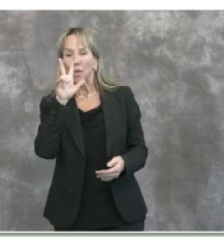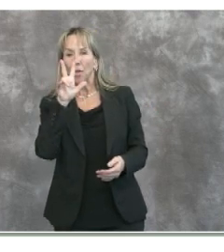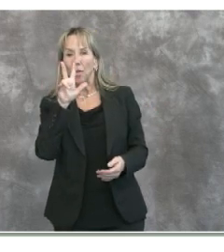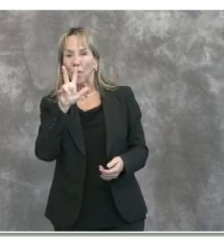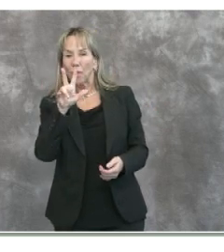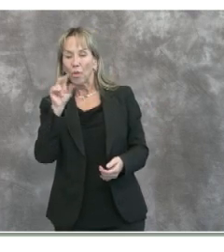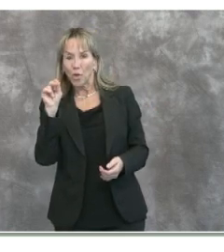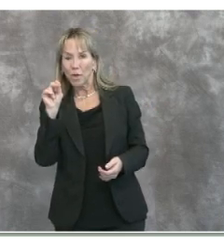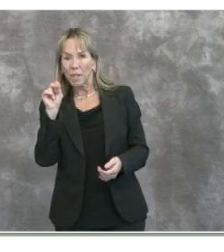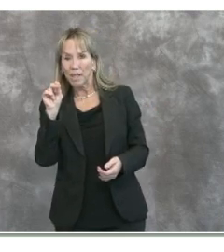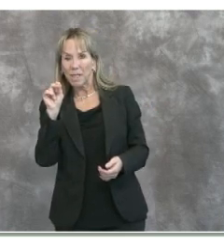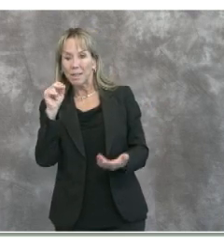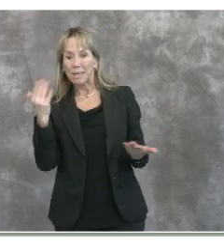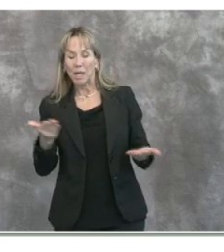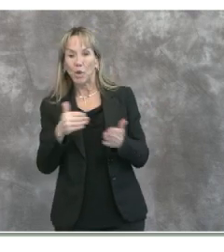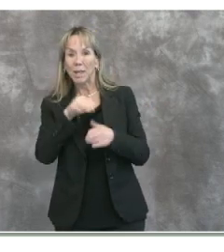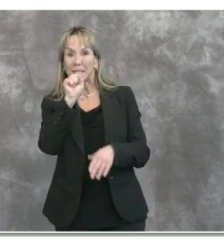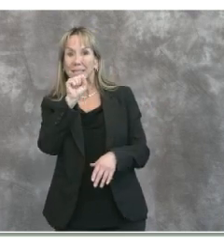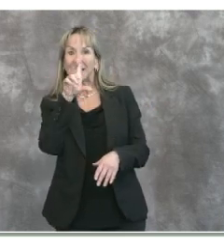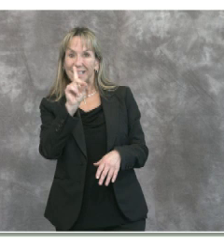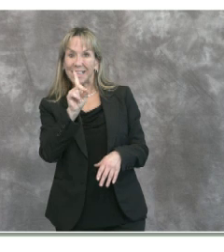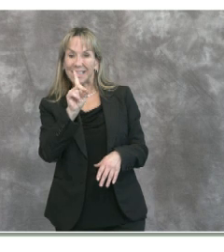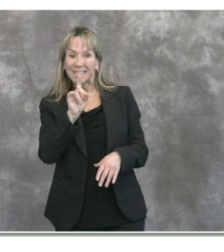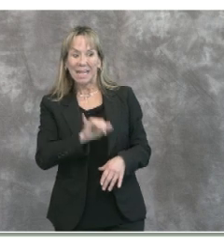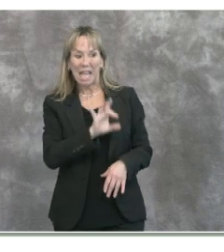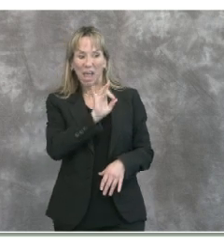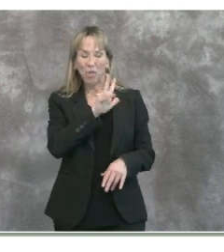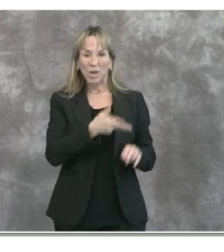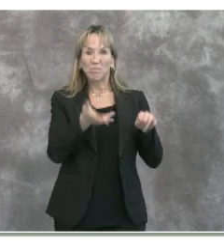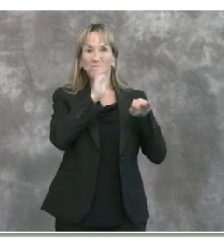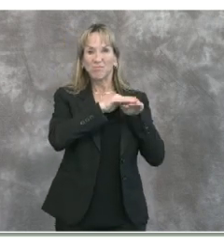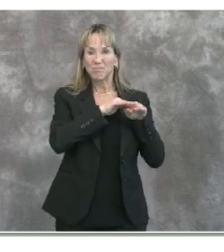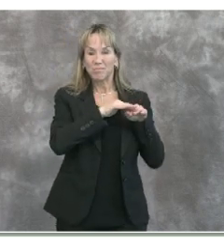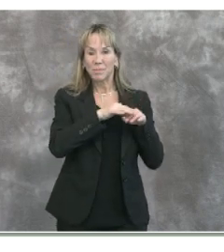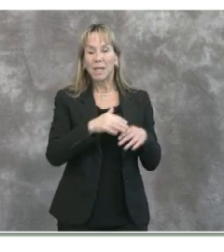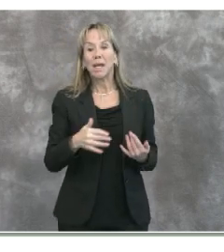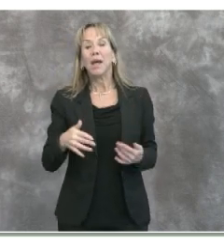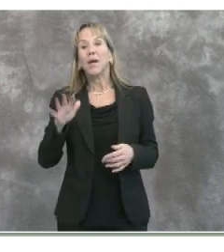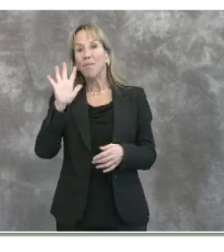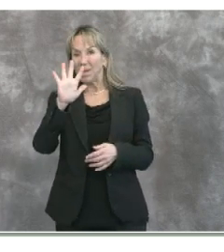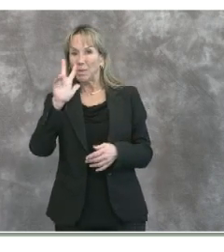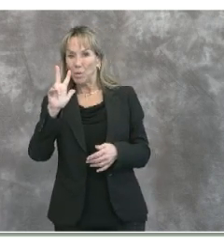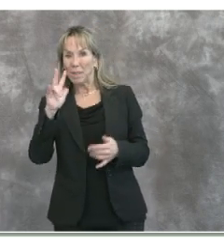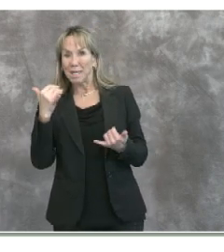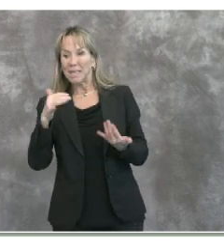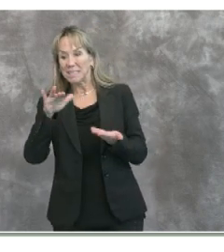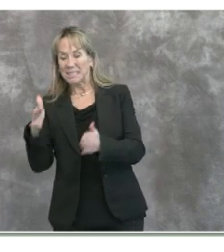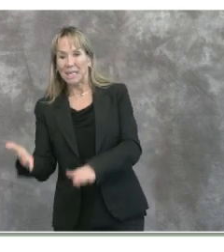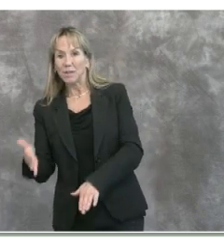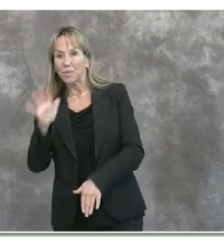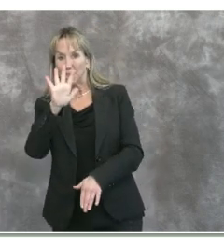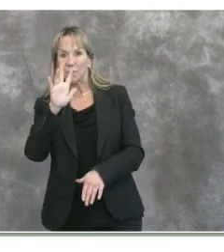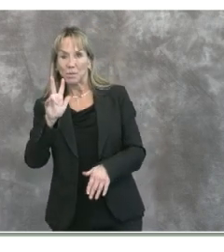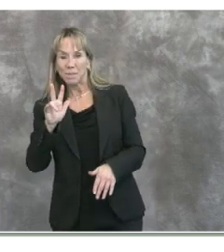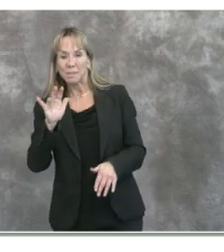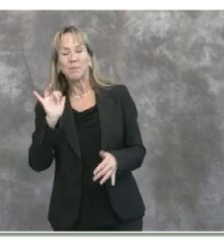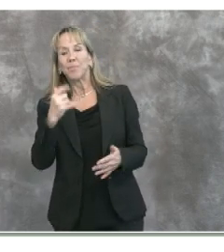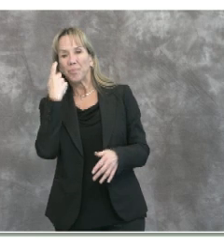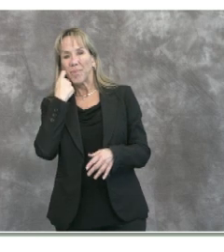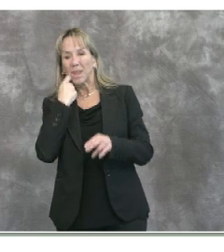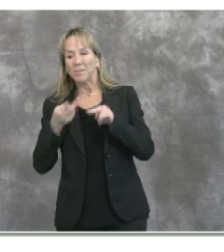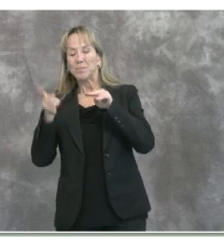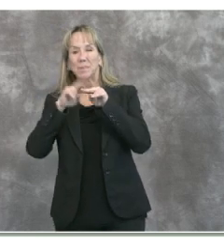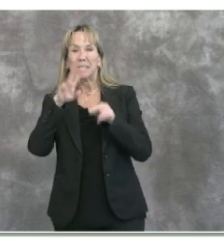1,930 cases in San Diego. That's an increase of 83, and 53 deaths in San Diego, and that's an increase of